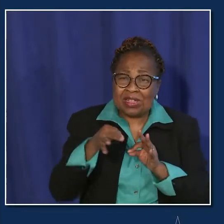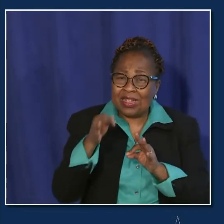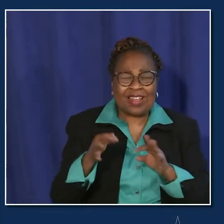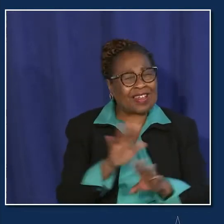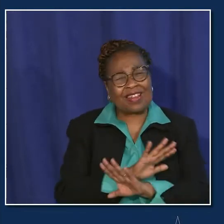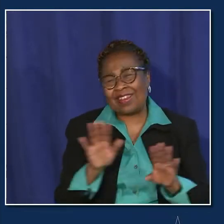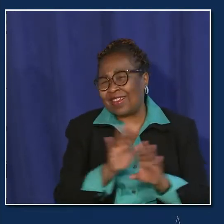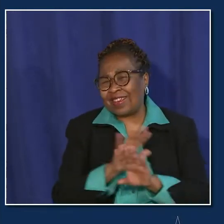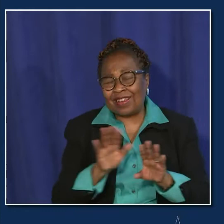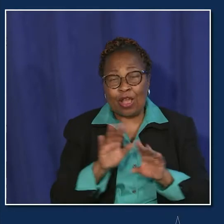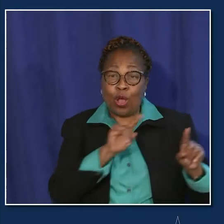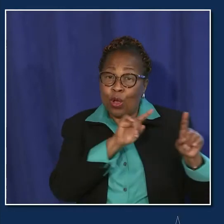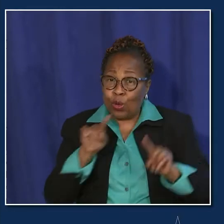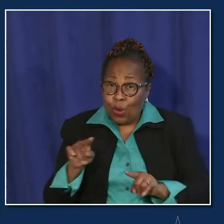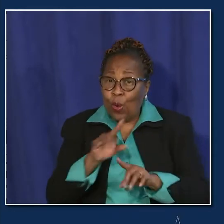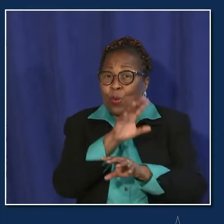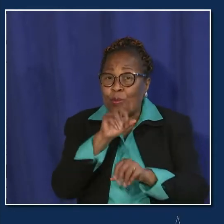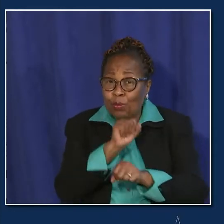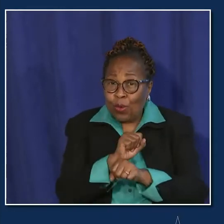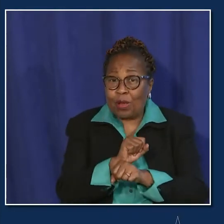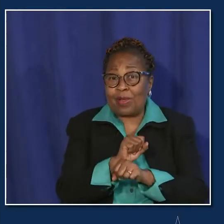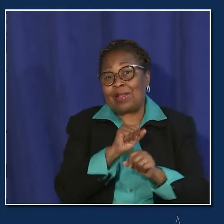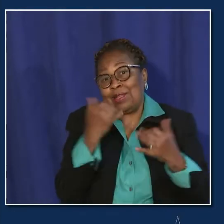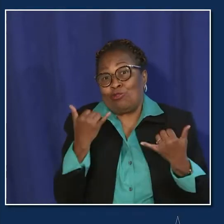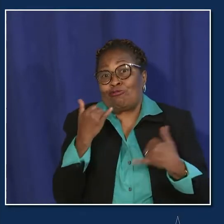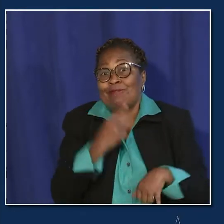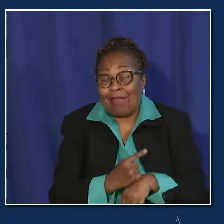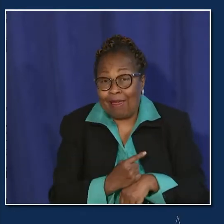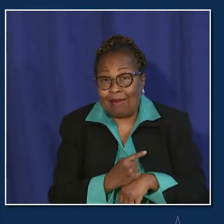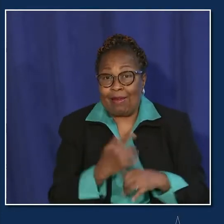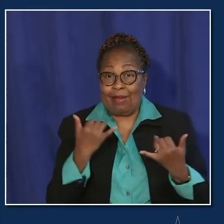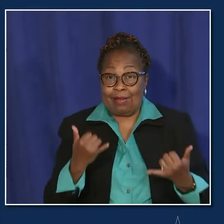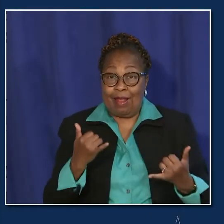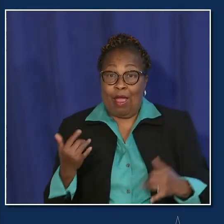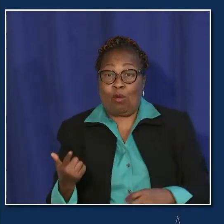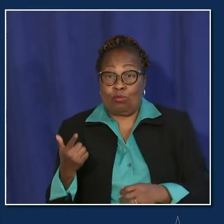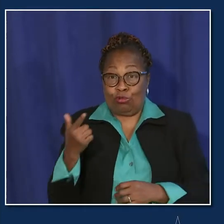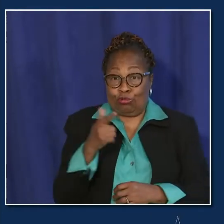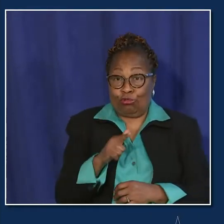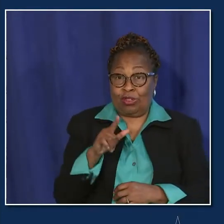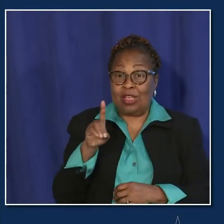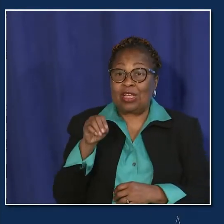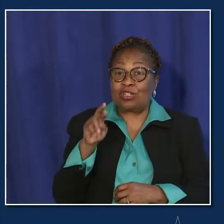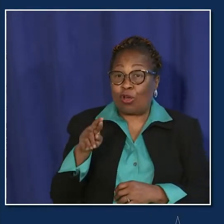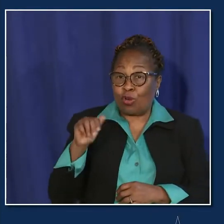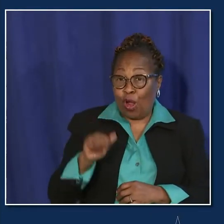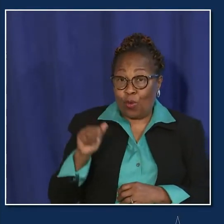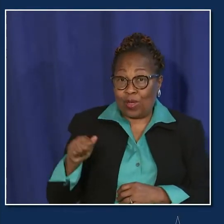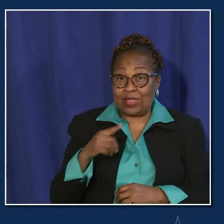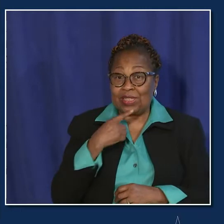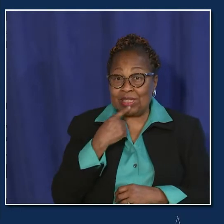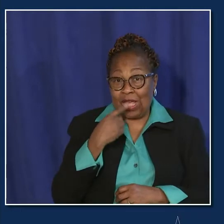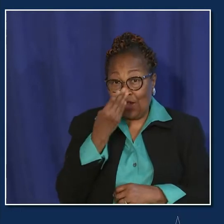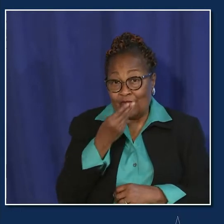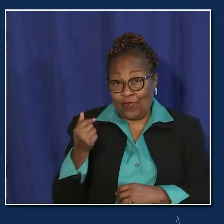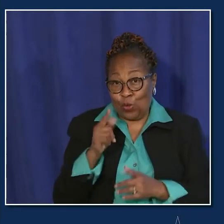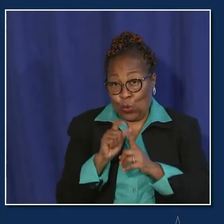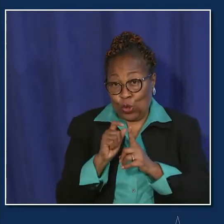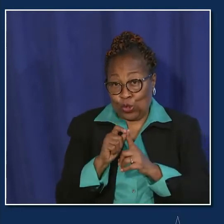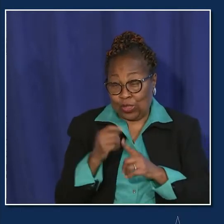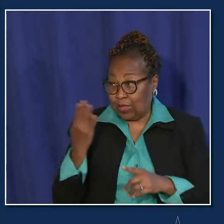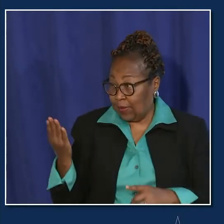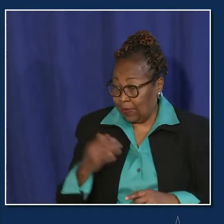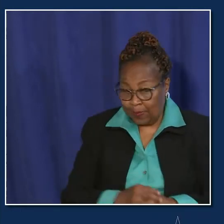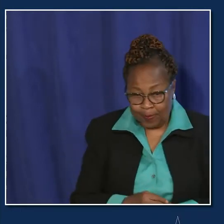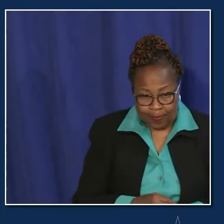appointment, go and get a vaccine today. Now I'd like to turn it over to Dr. Arwady to say a few words. Doctor?